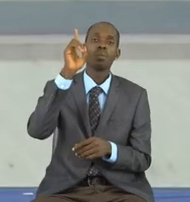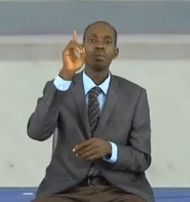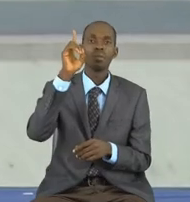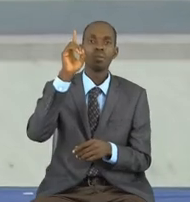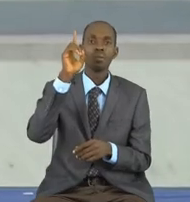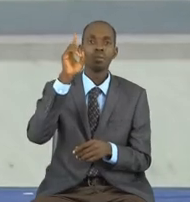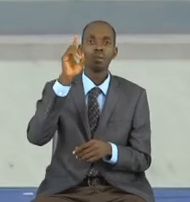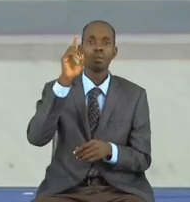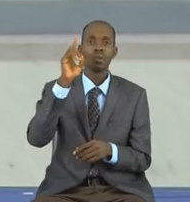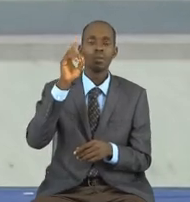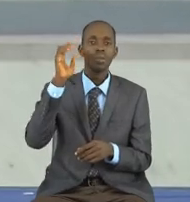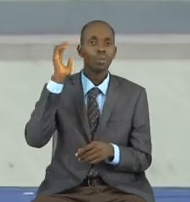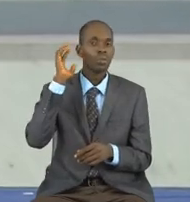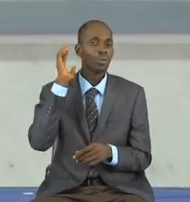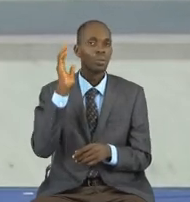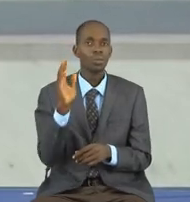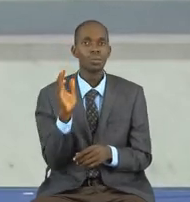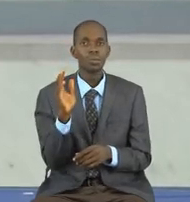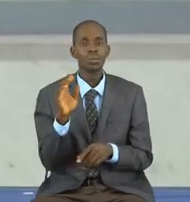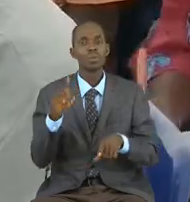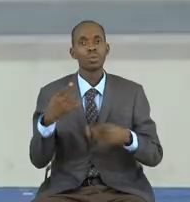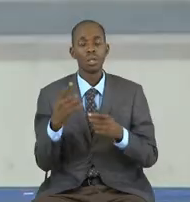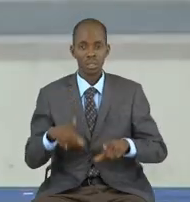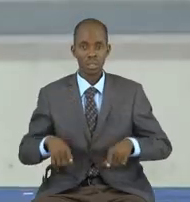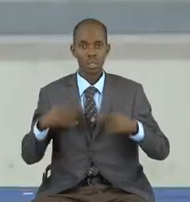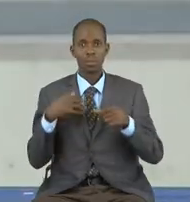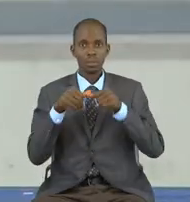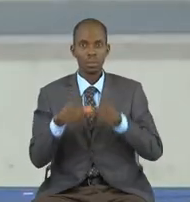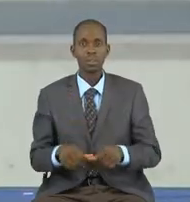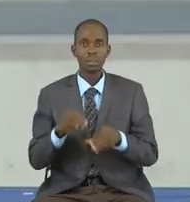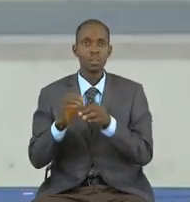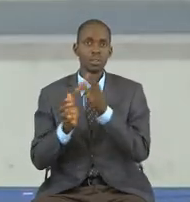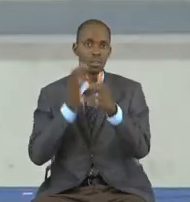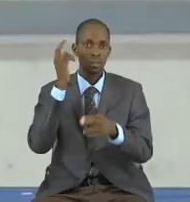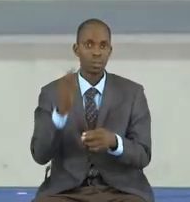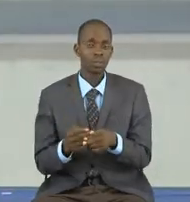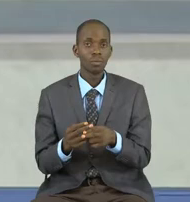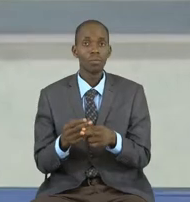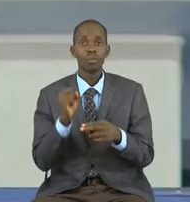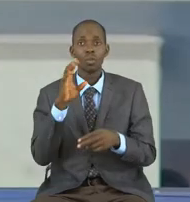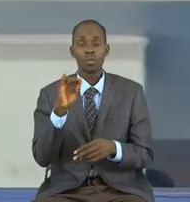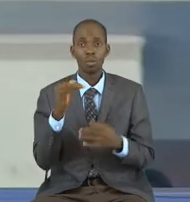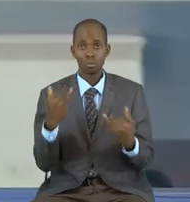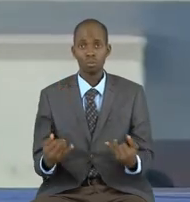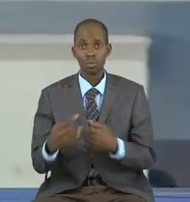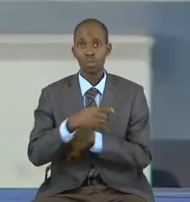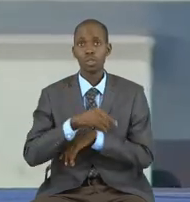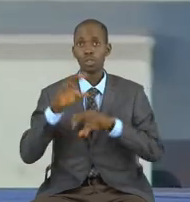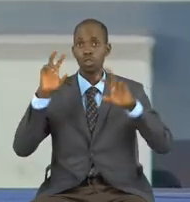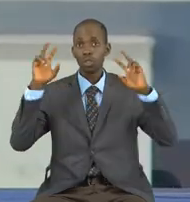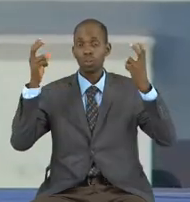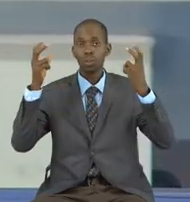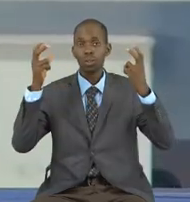leaps and bounds in Jesus' name. So today we're considering the